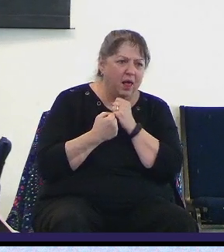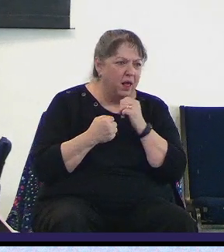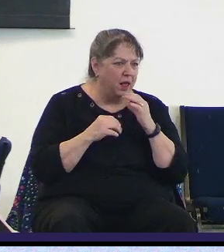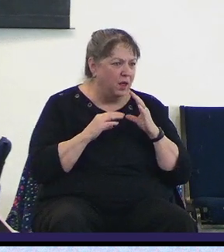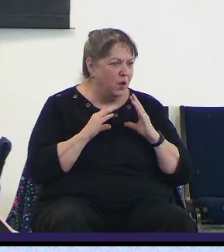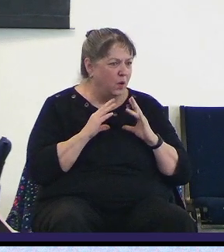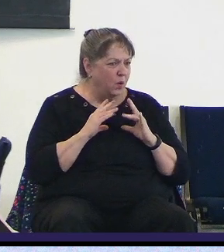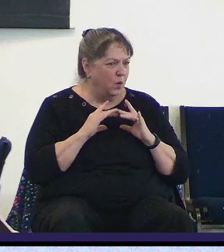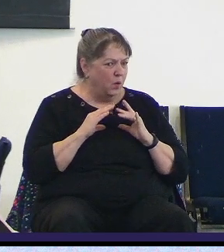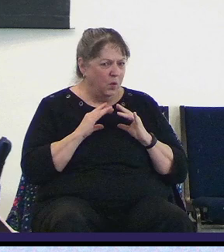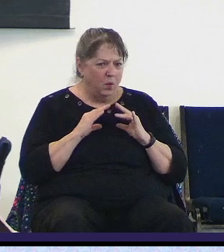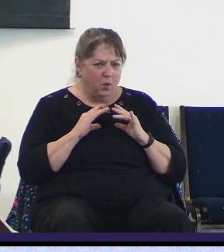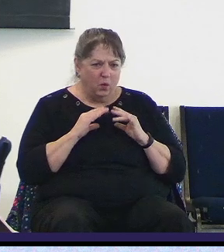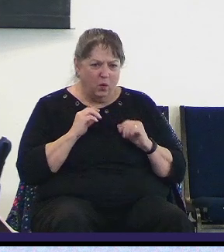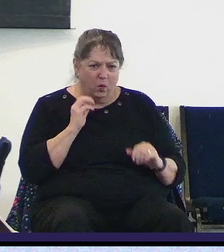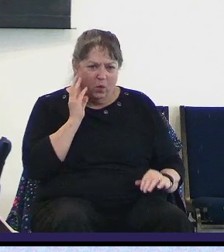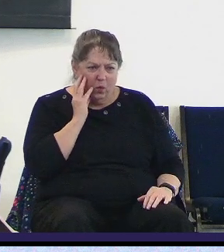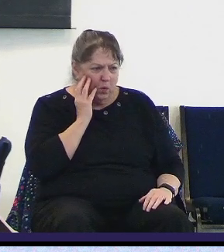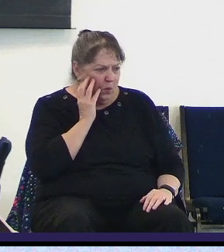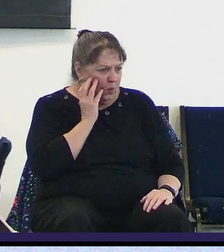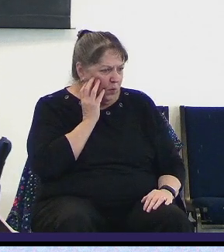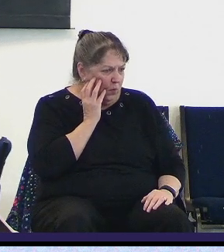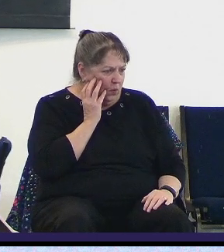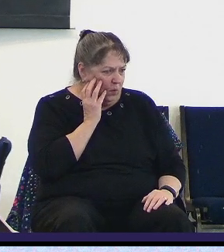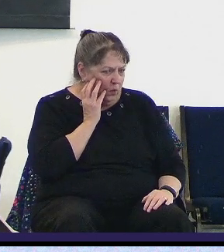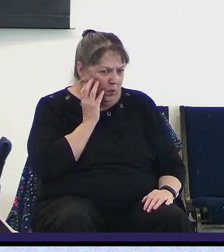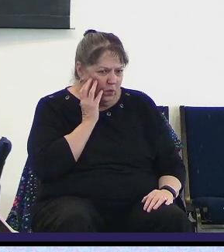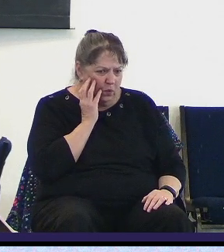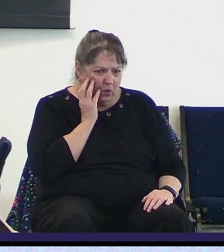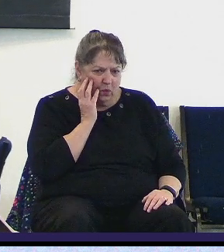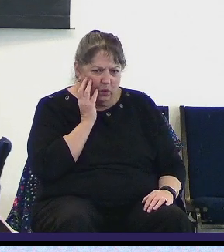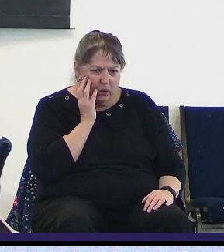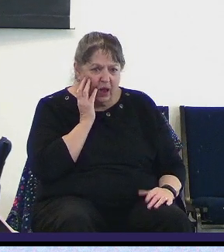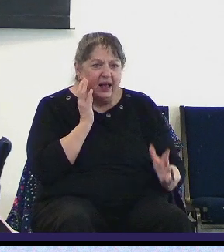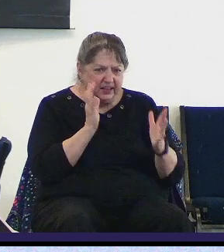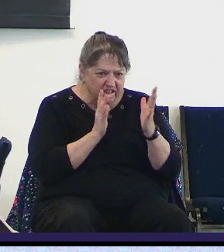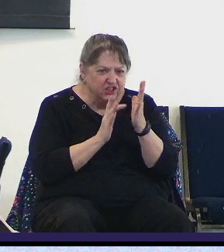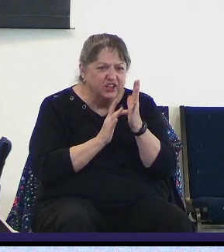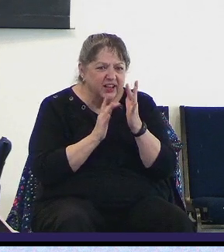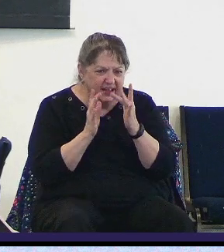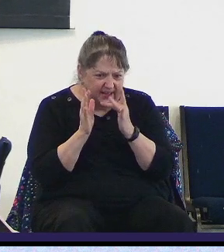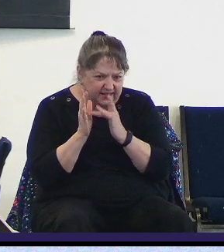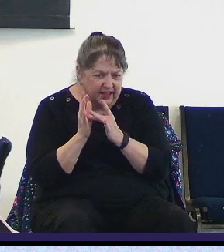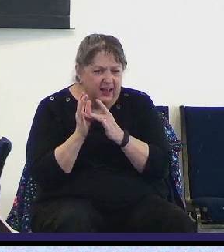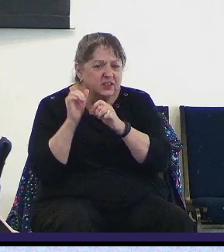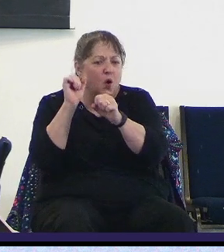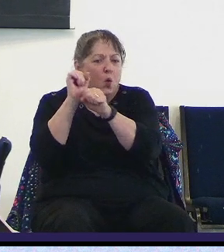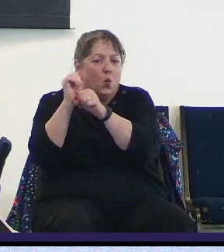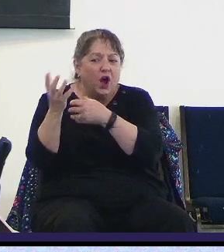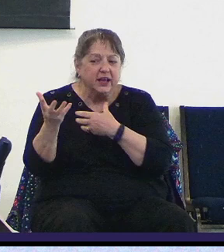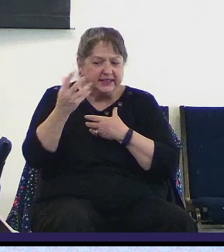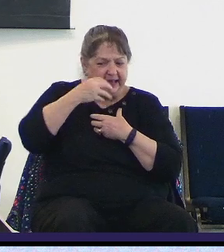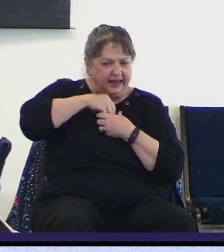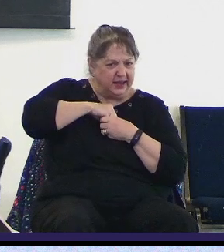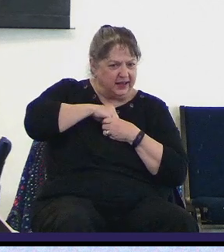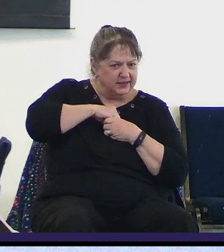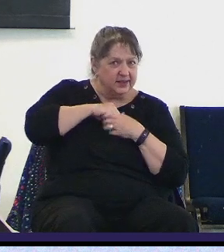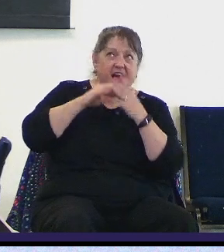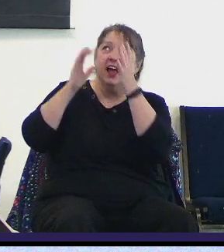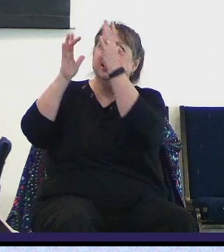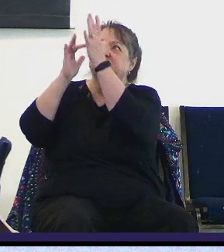token into people's lives, he not only works through us, but he also works in the hearts of those that we're talking